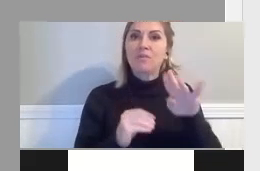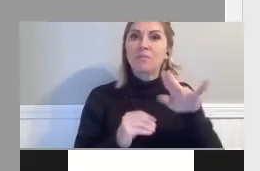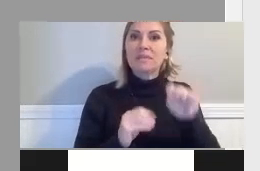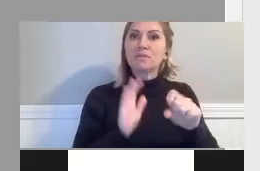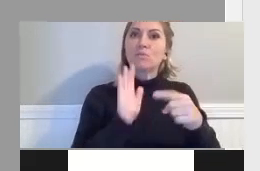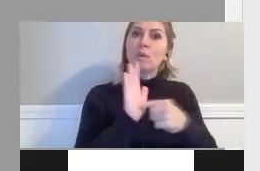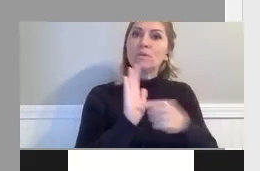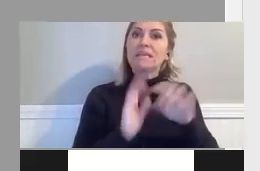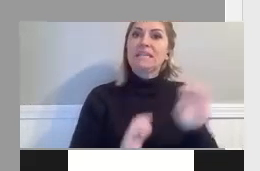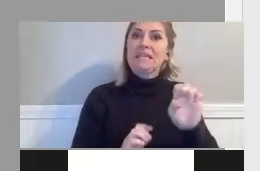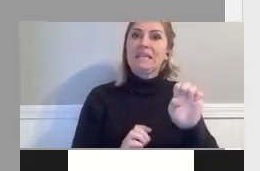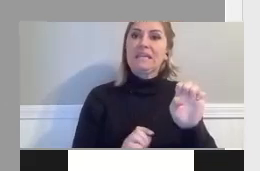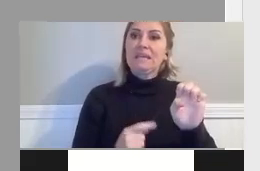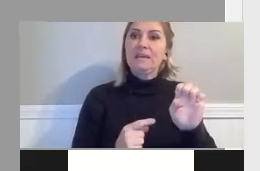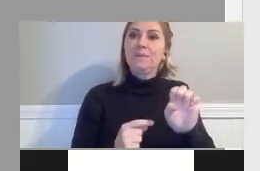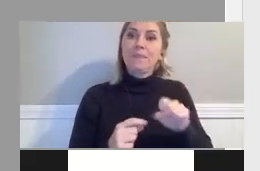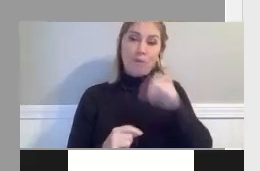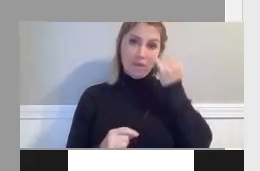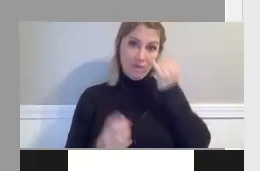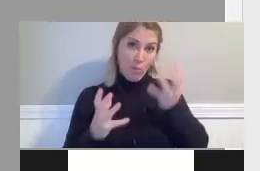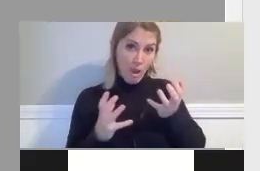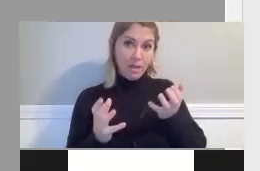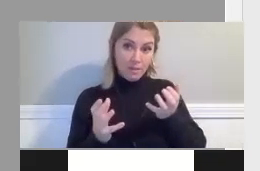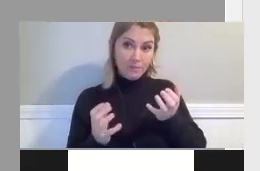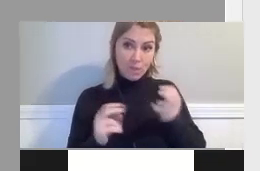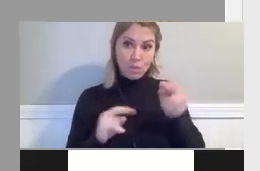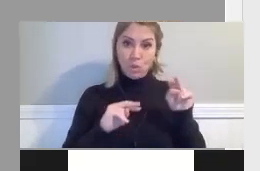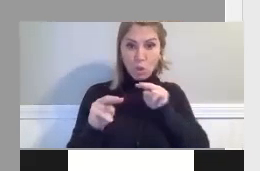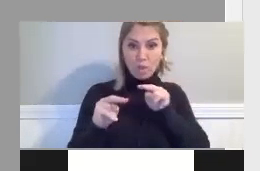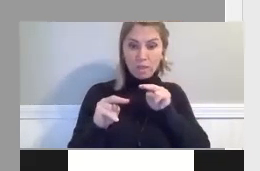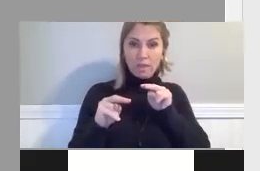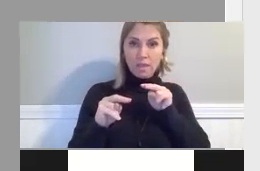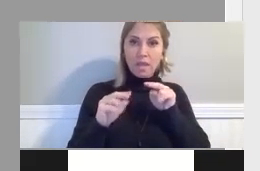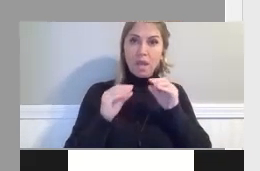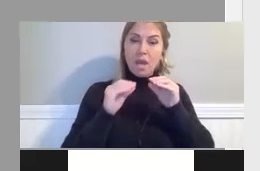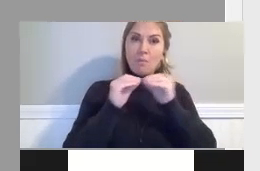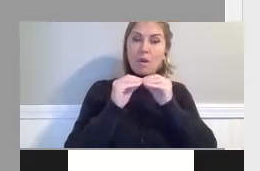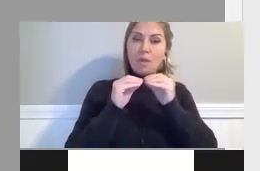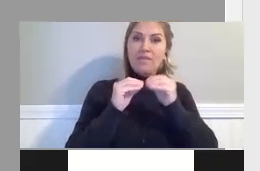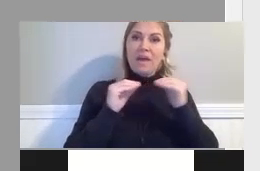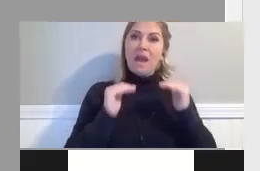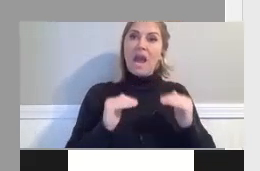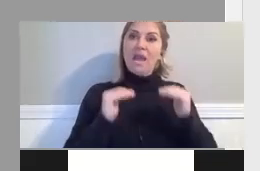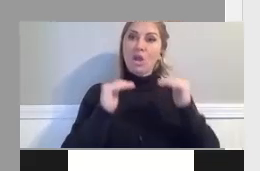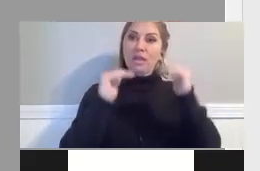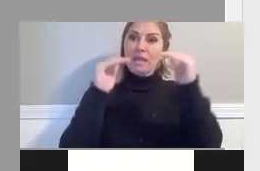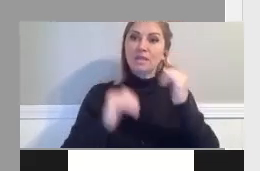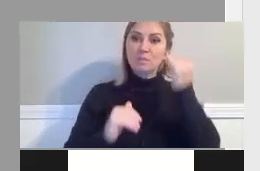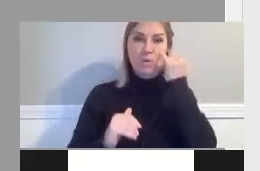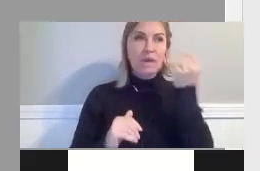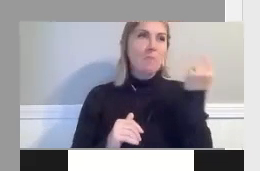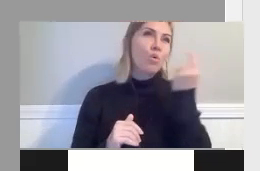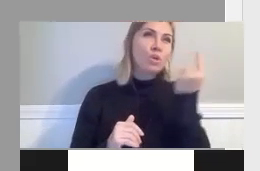the character E. Now, if you want to look a step above in the hierarchy, you can say that I'm only going